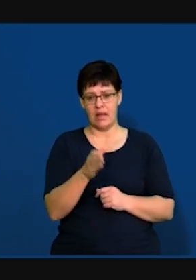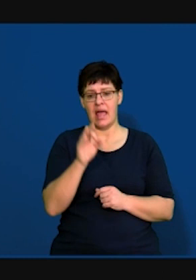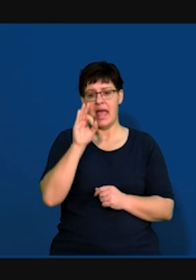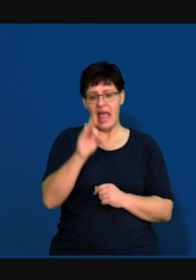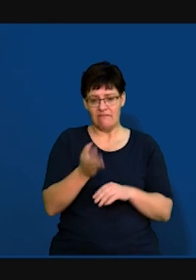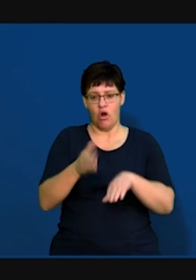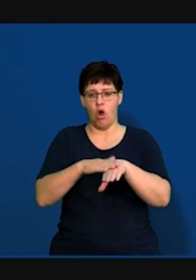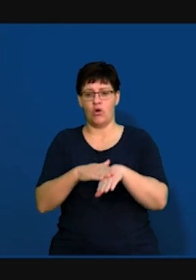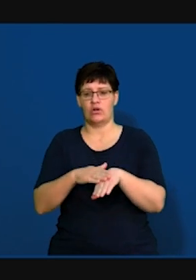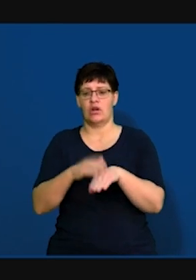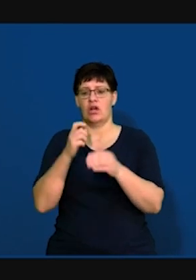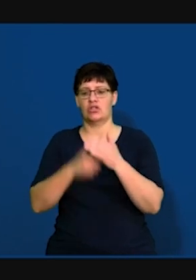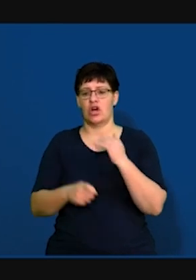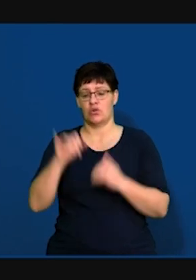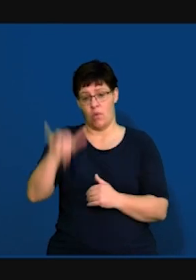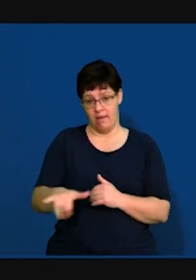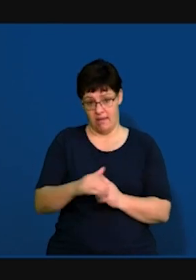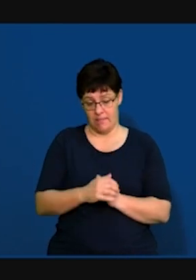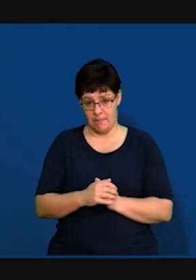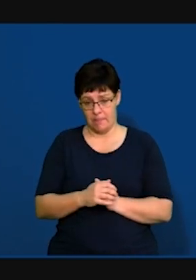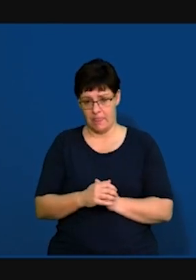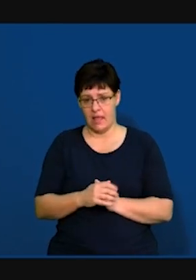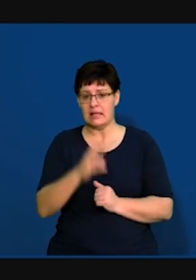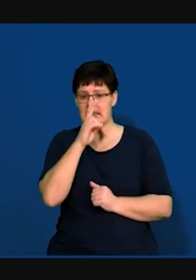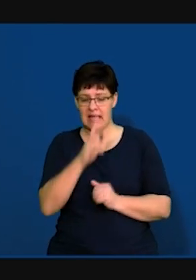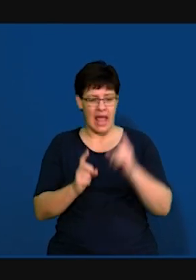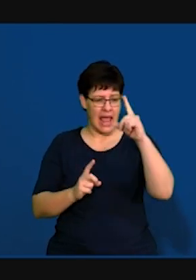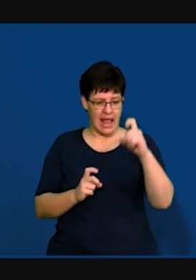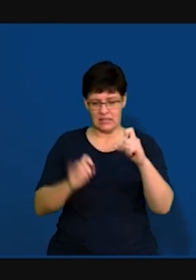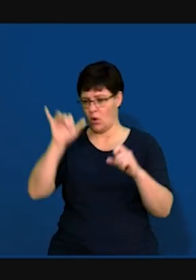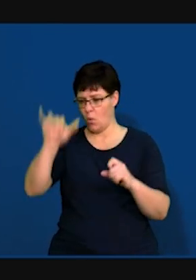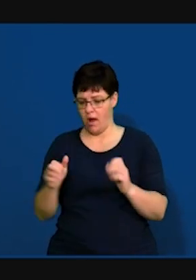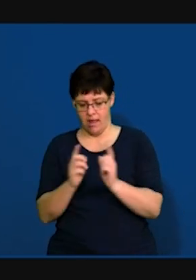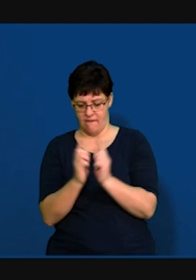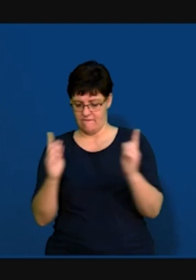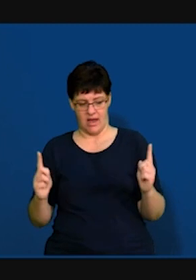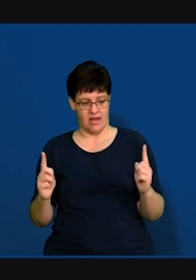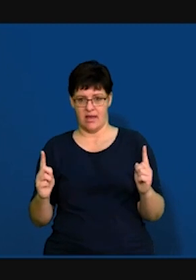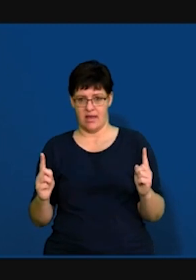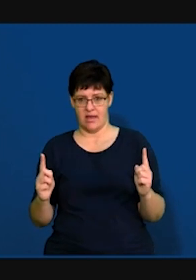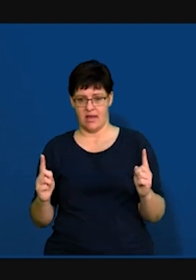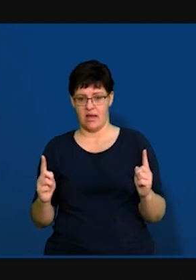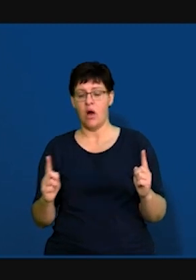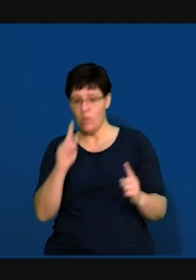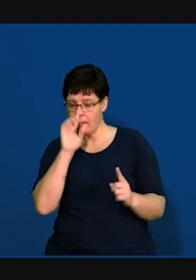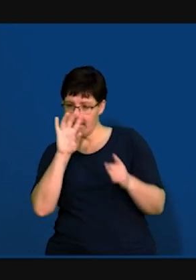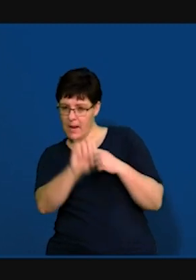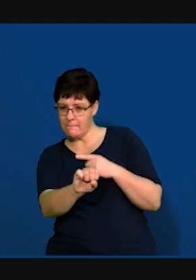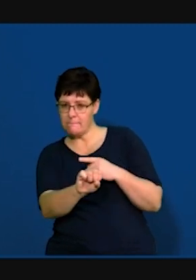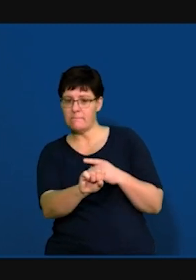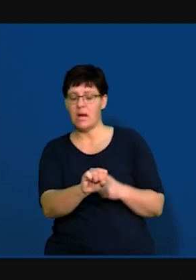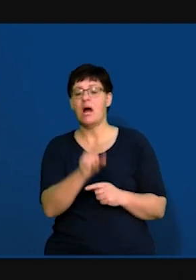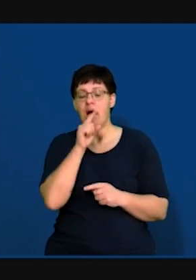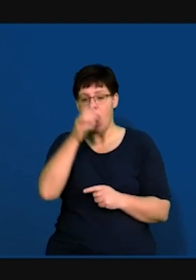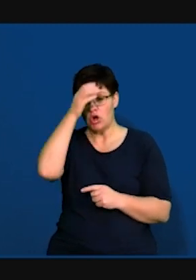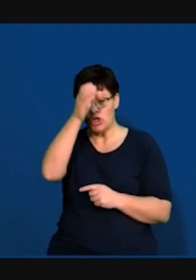Y. Now, if you look at X and Y, they are at a distance R. So we have recognized that the concept involved in